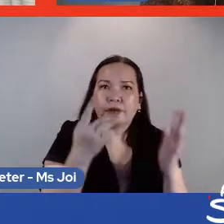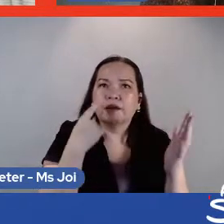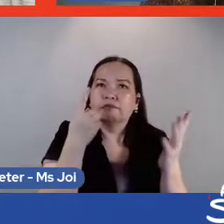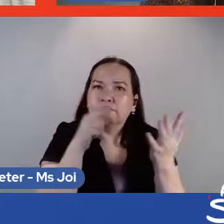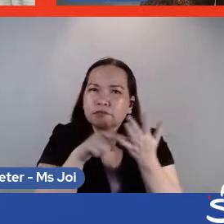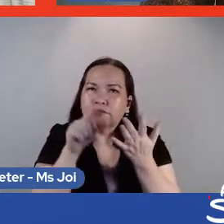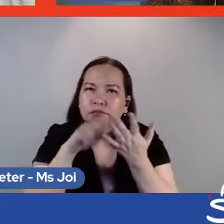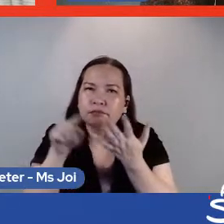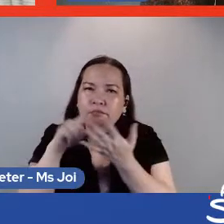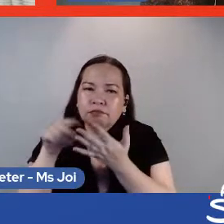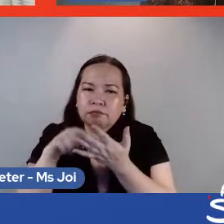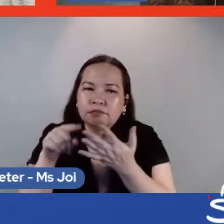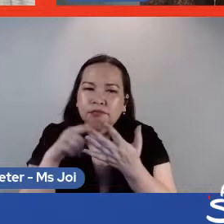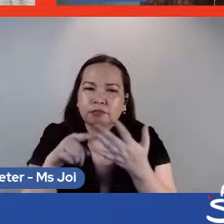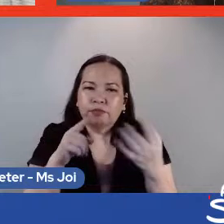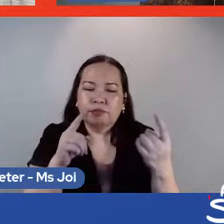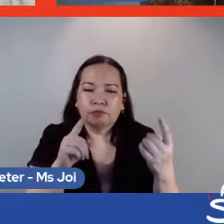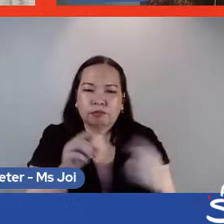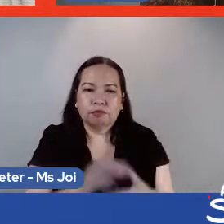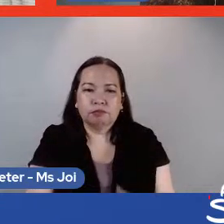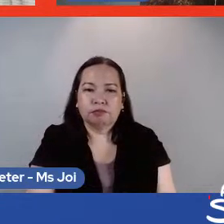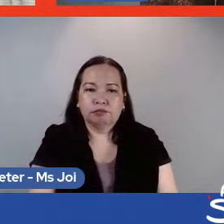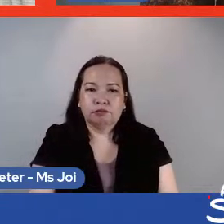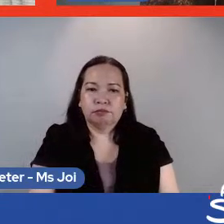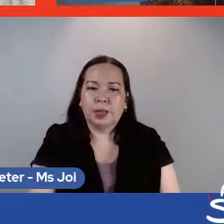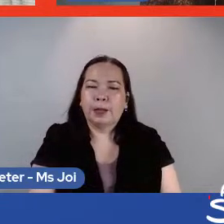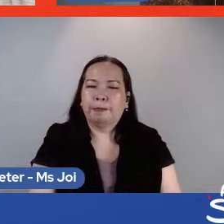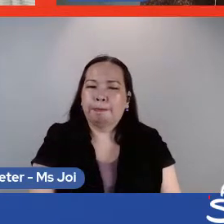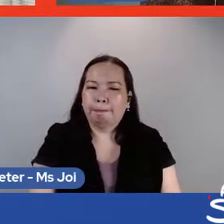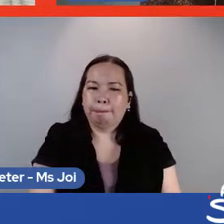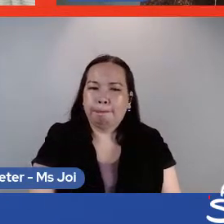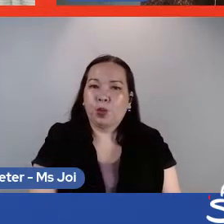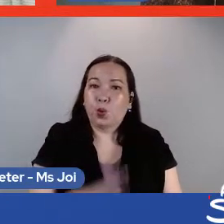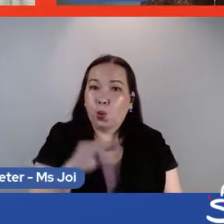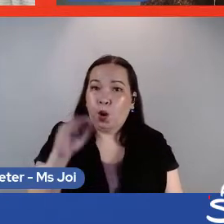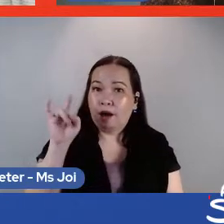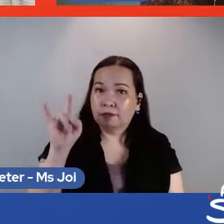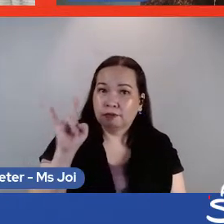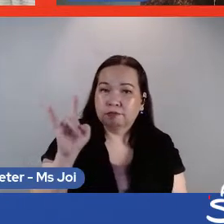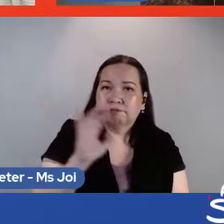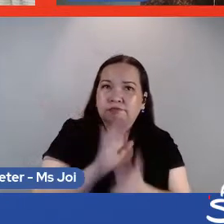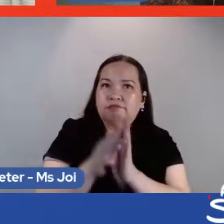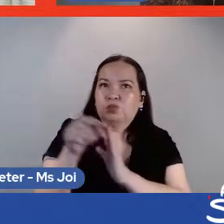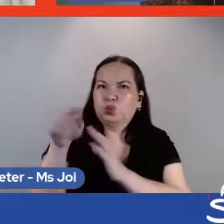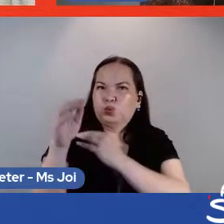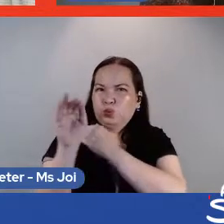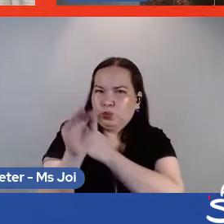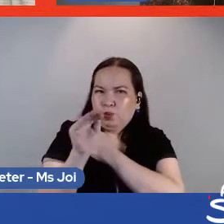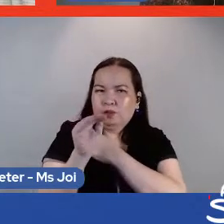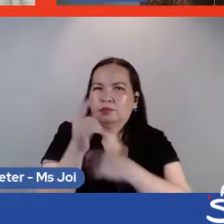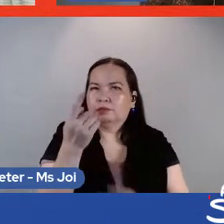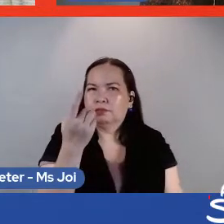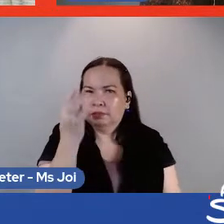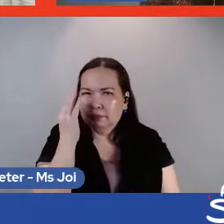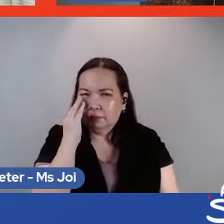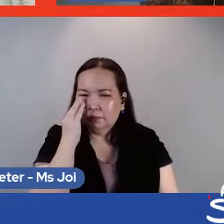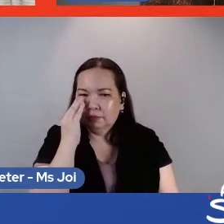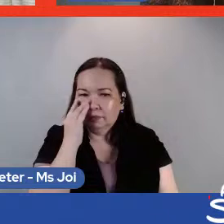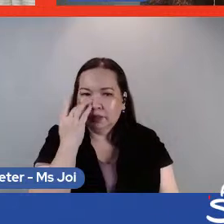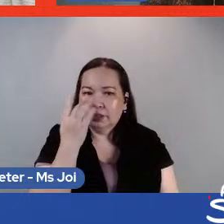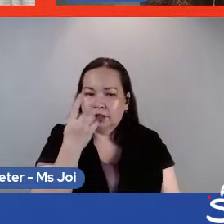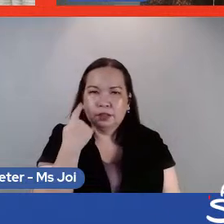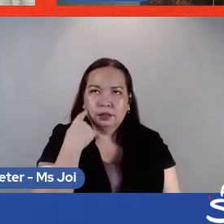to hold advertisers, right, your campaign finances and advertisers accountable. We have seen it in, I think in recent elections